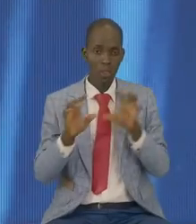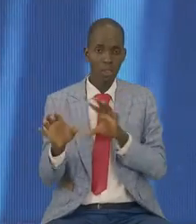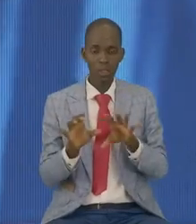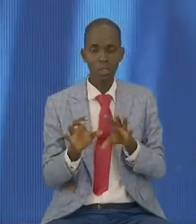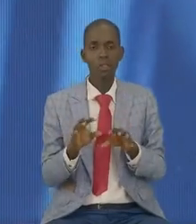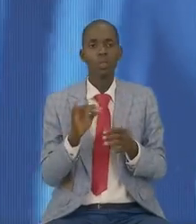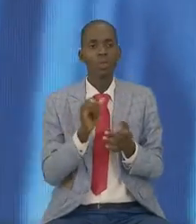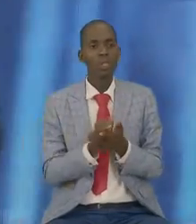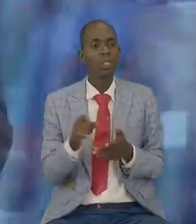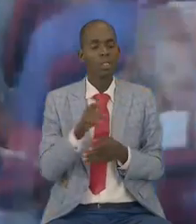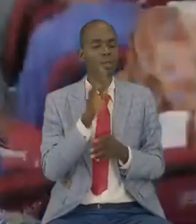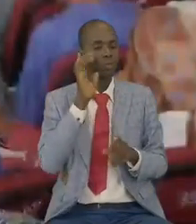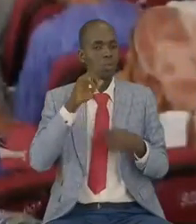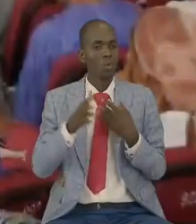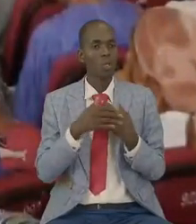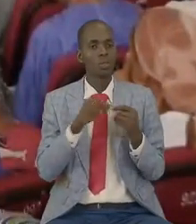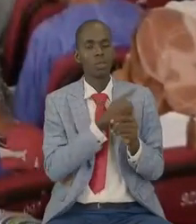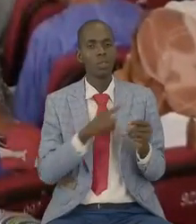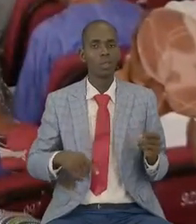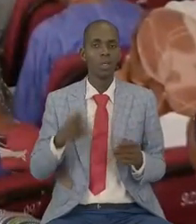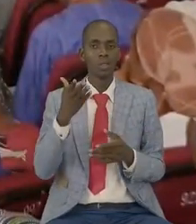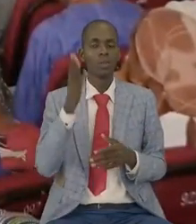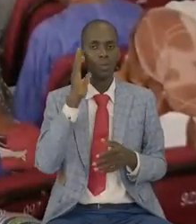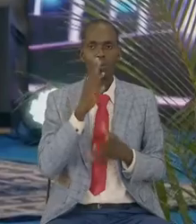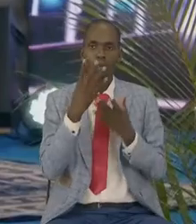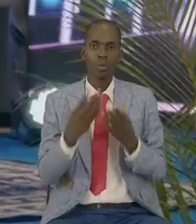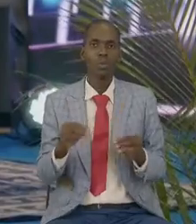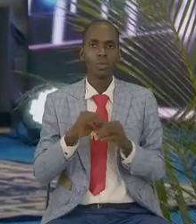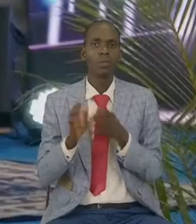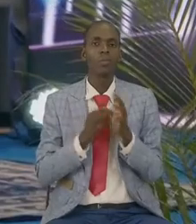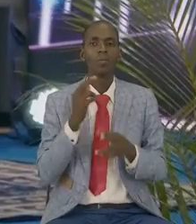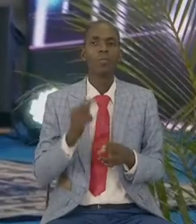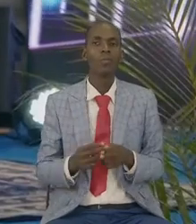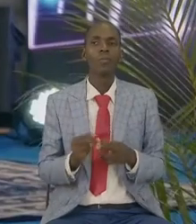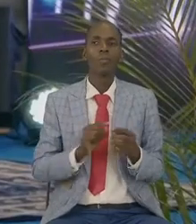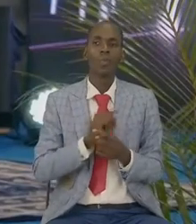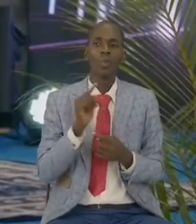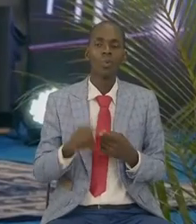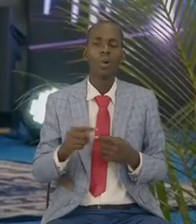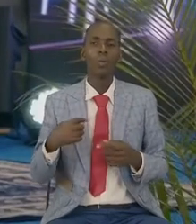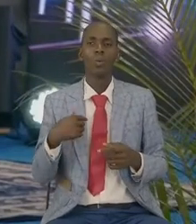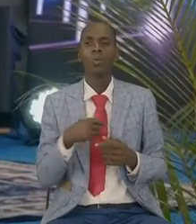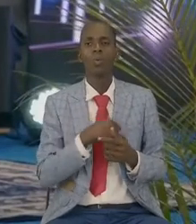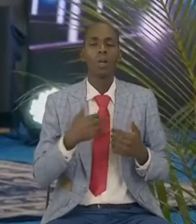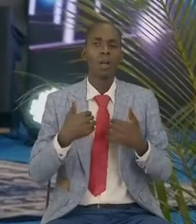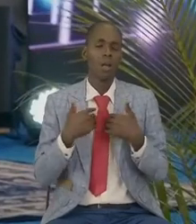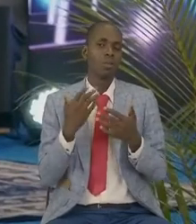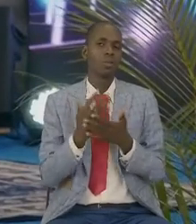will come, and solution has come in Jesus' name. Now, when we have